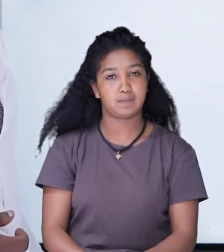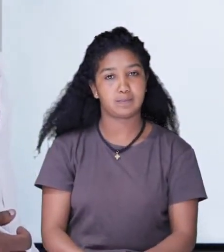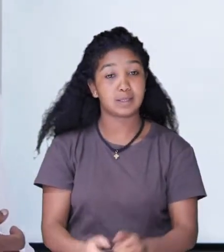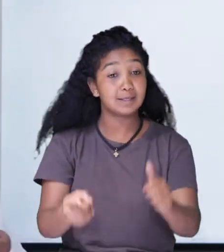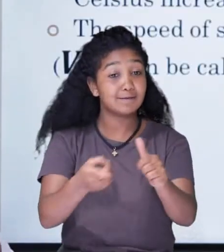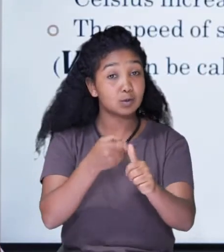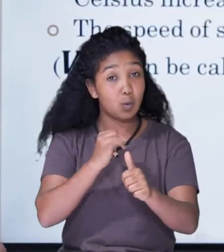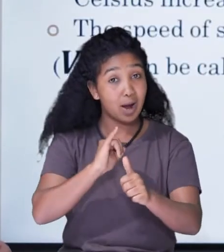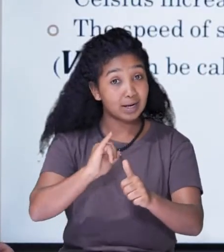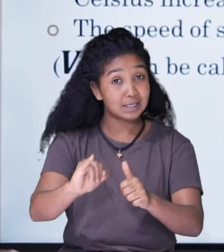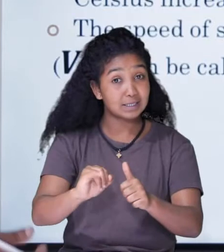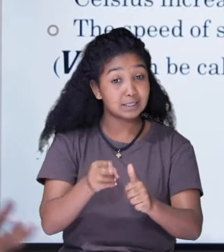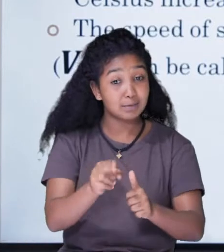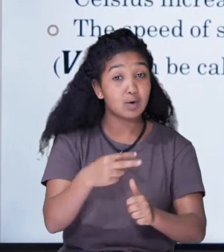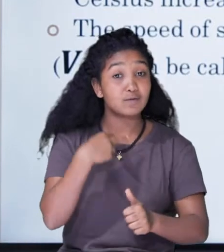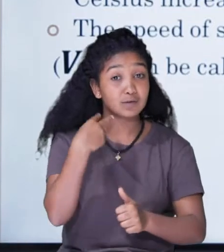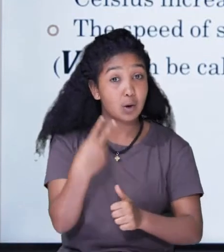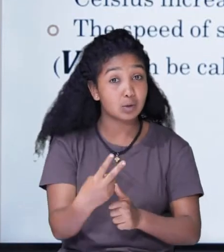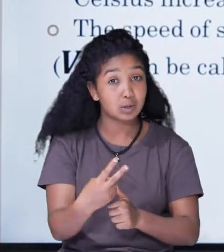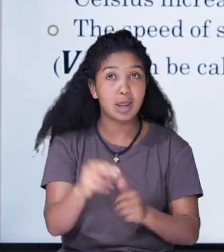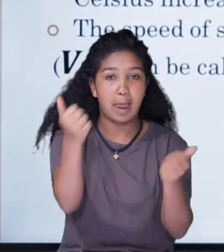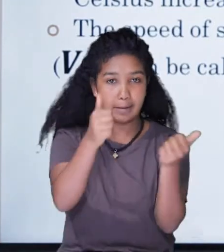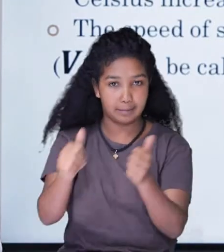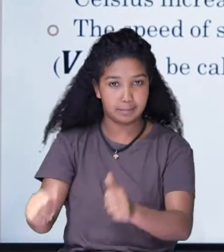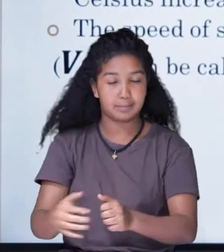The first one is speed of sound in air.